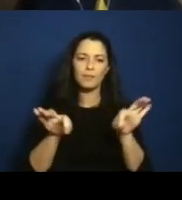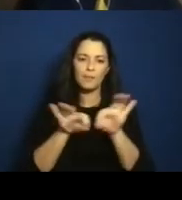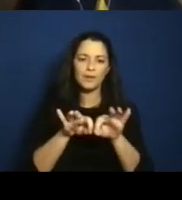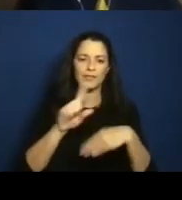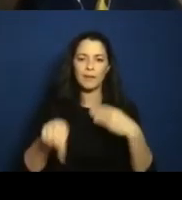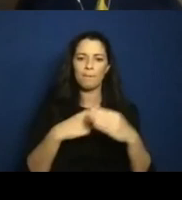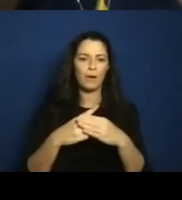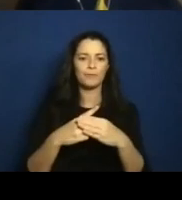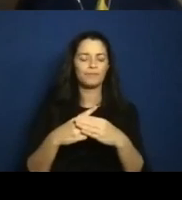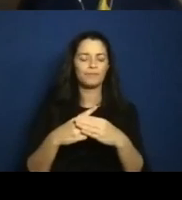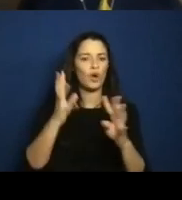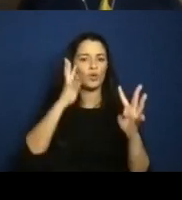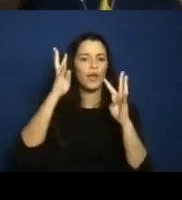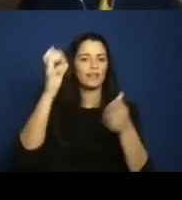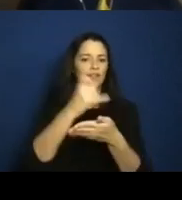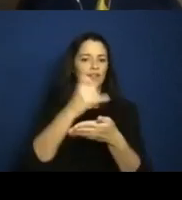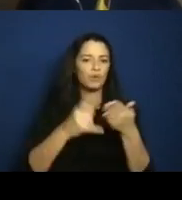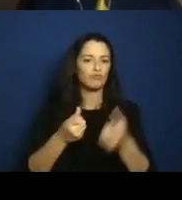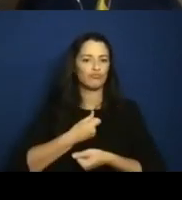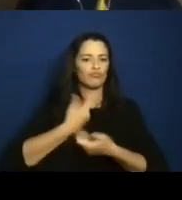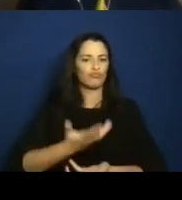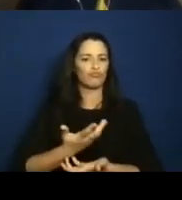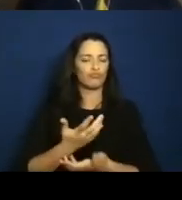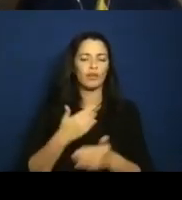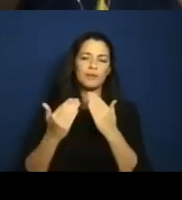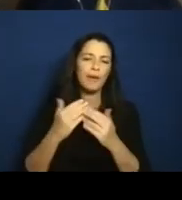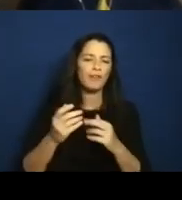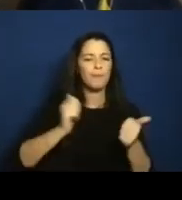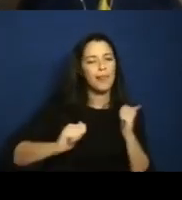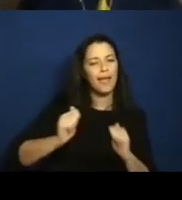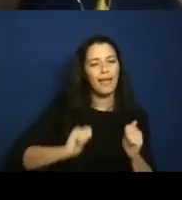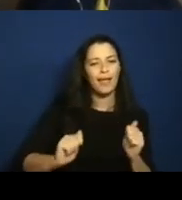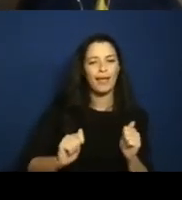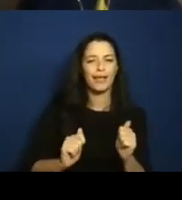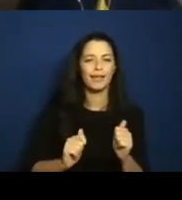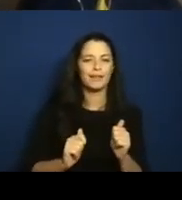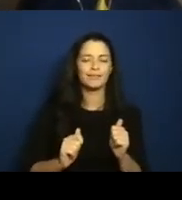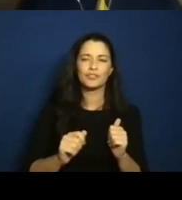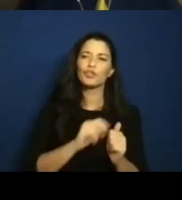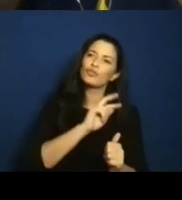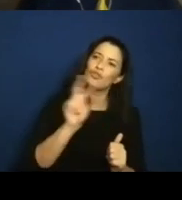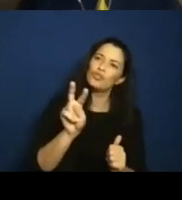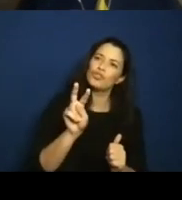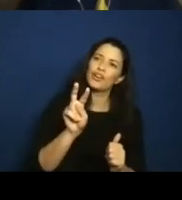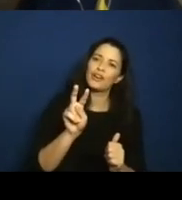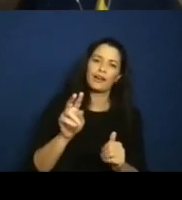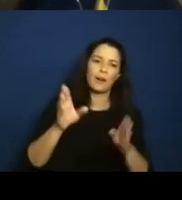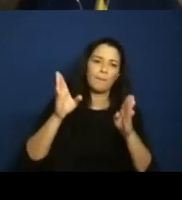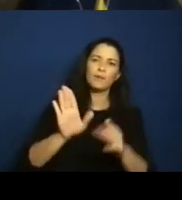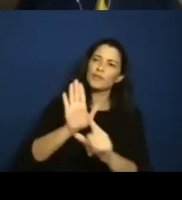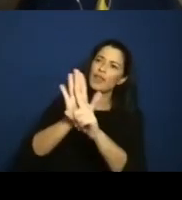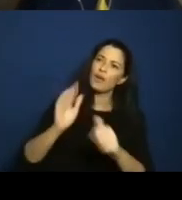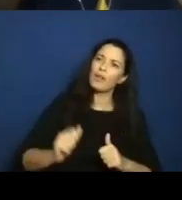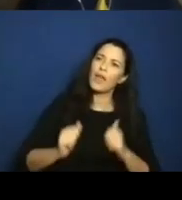expression, you know, that whether you're looking at a play or you're looking in on someone's life and you get a chance to hear and